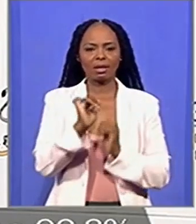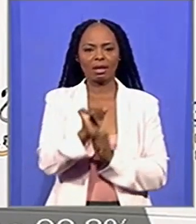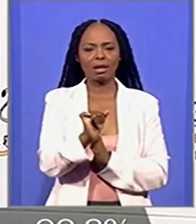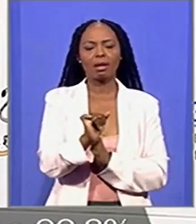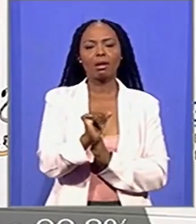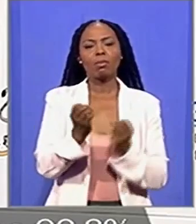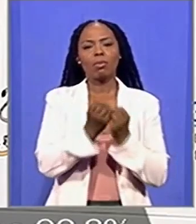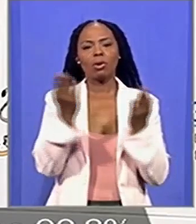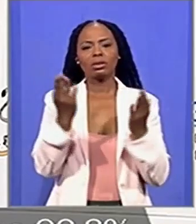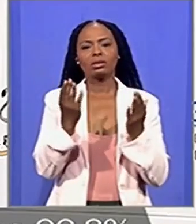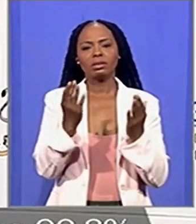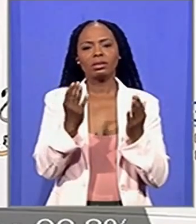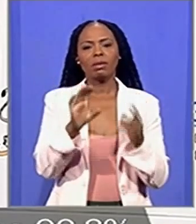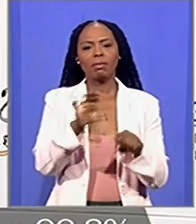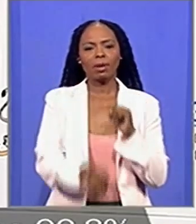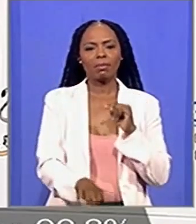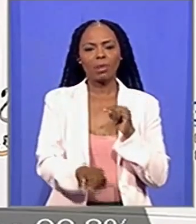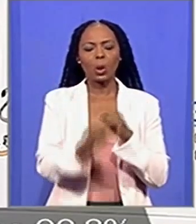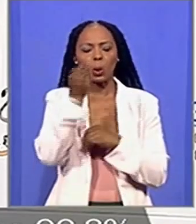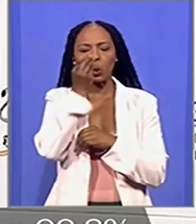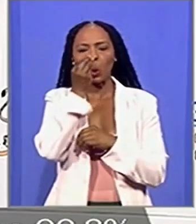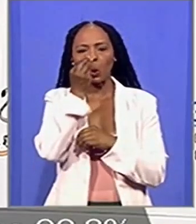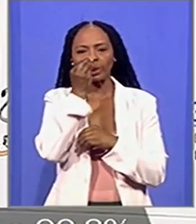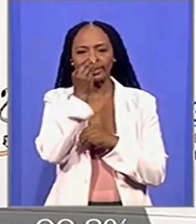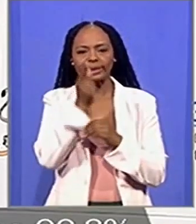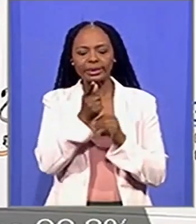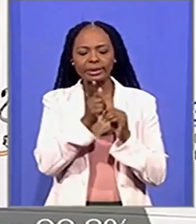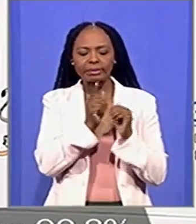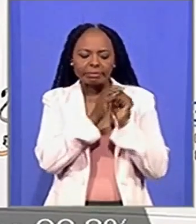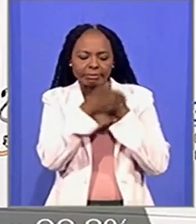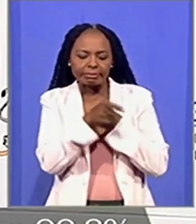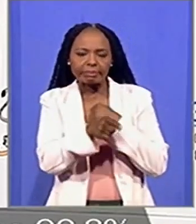learners caught with crib notes,